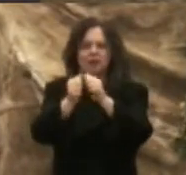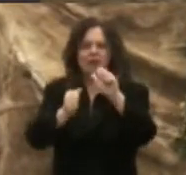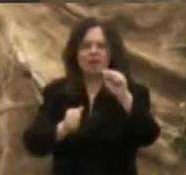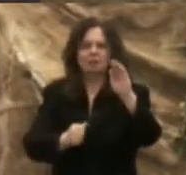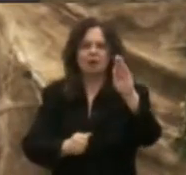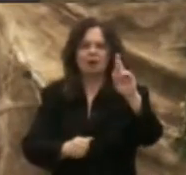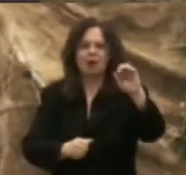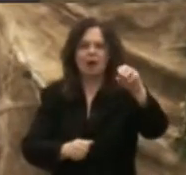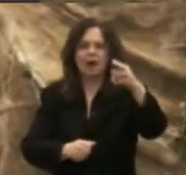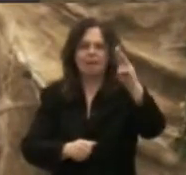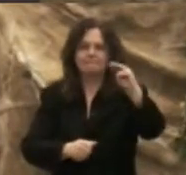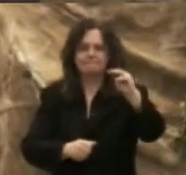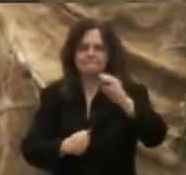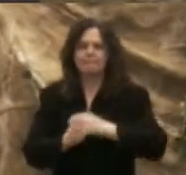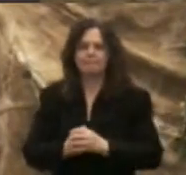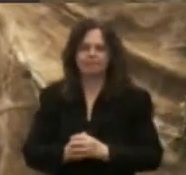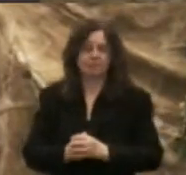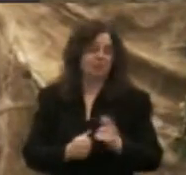was buried.